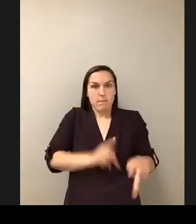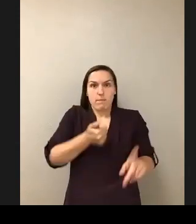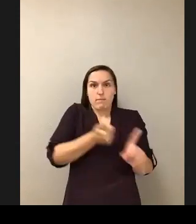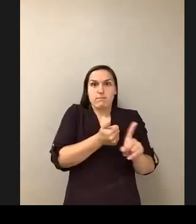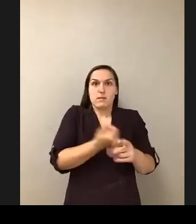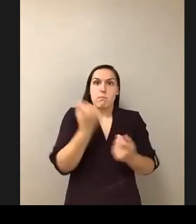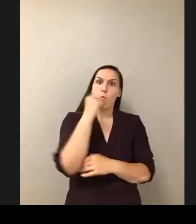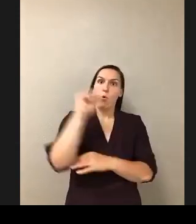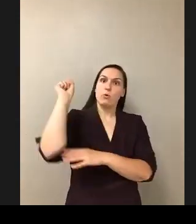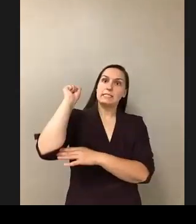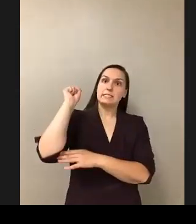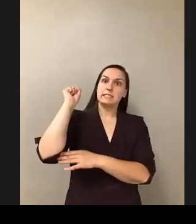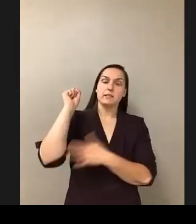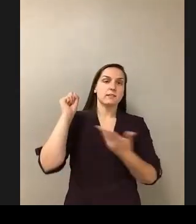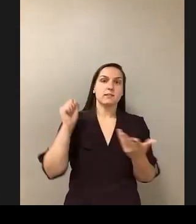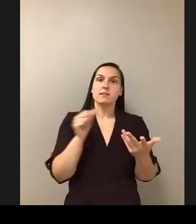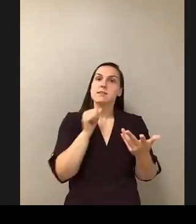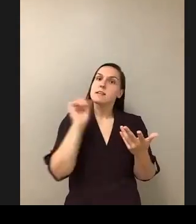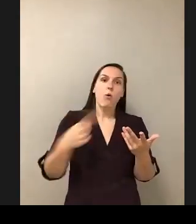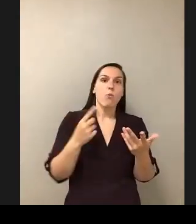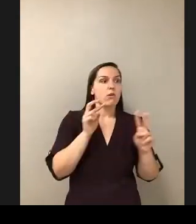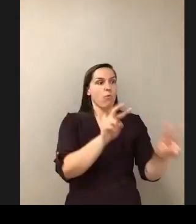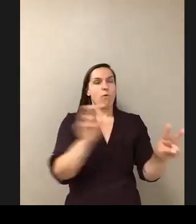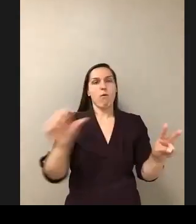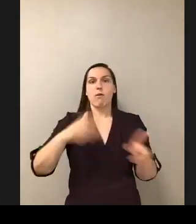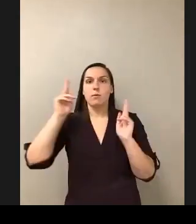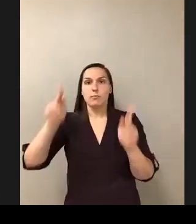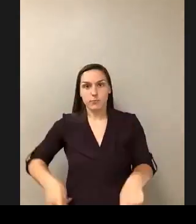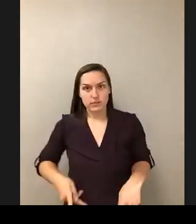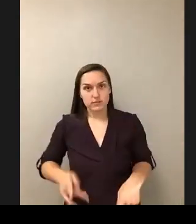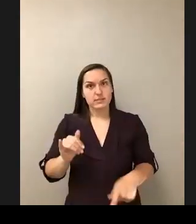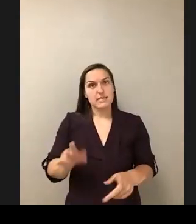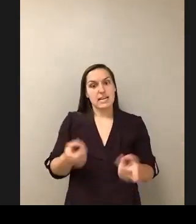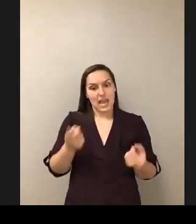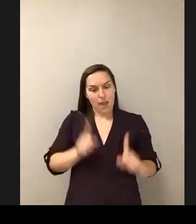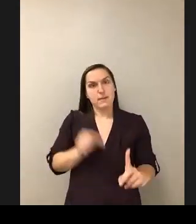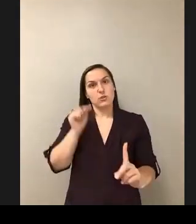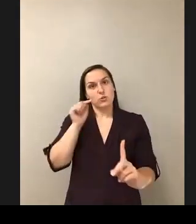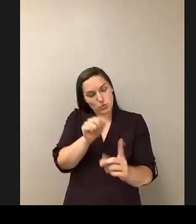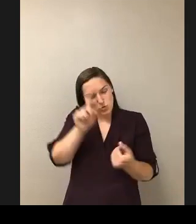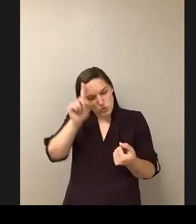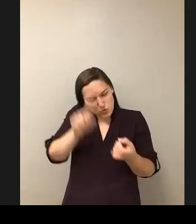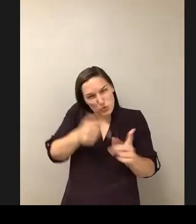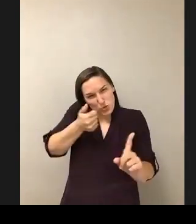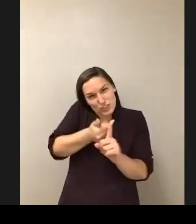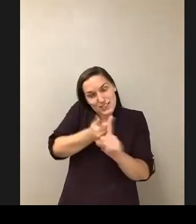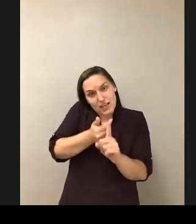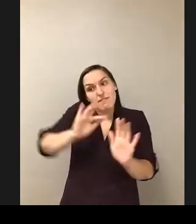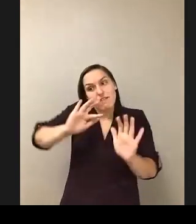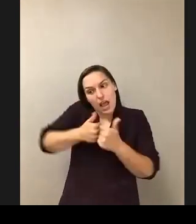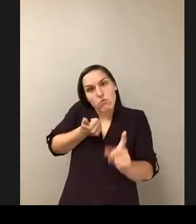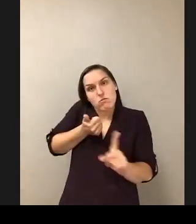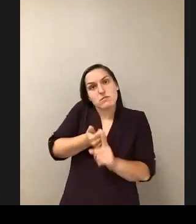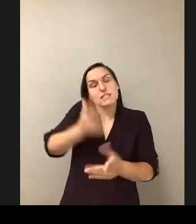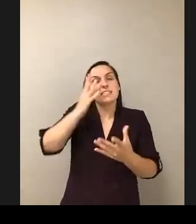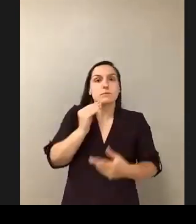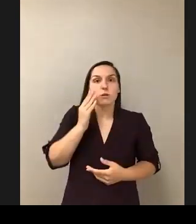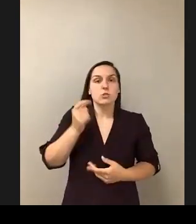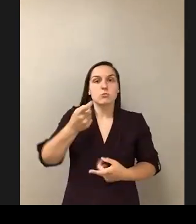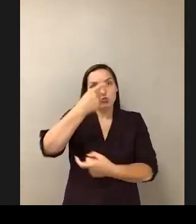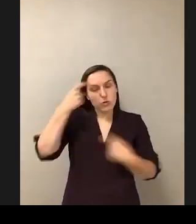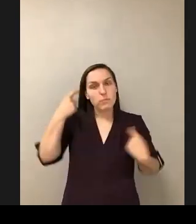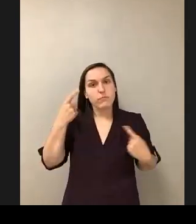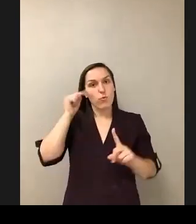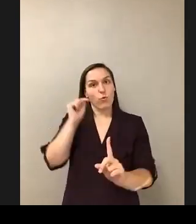just, she wasn't just watching someone else. It was happening to her the way she experienced it. And it was traumatic for her. So that helped me